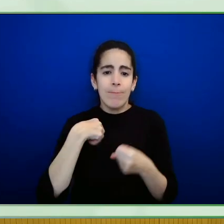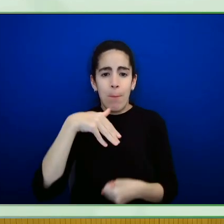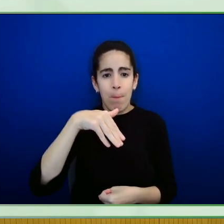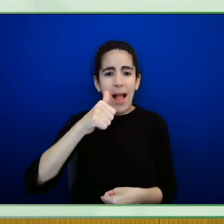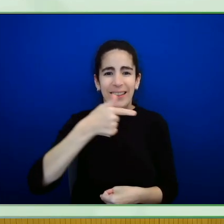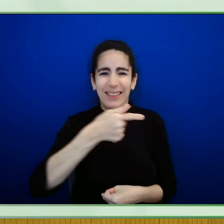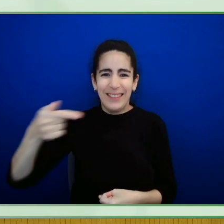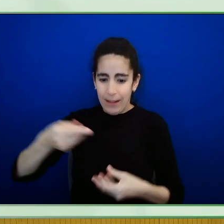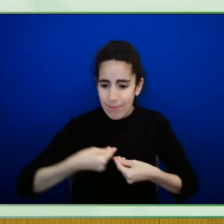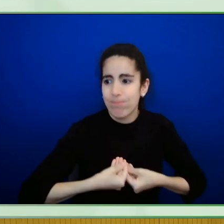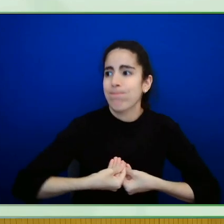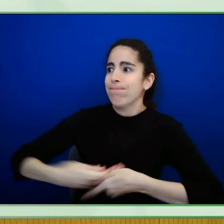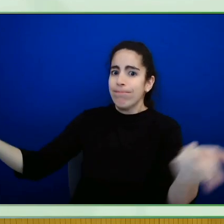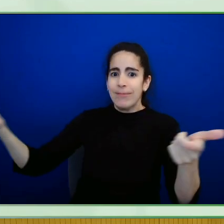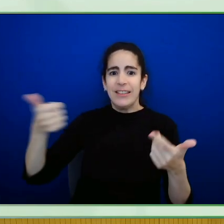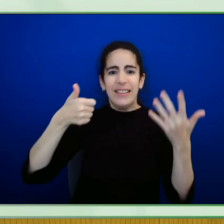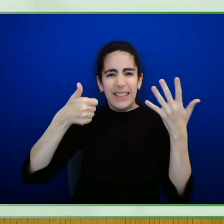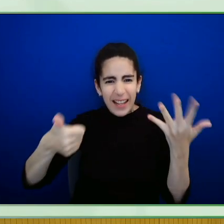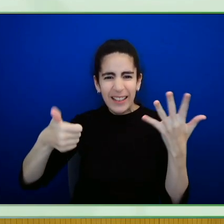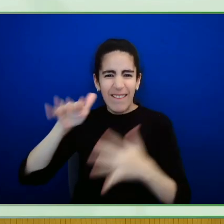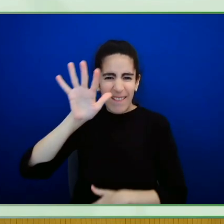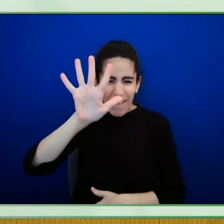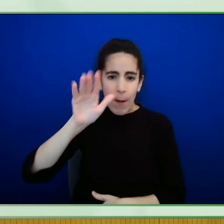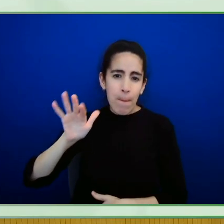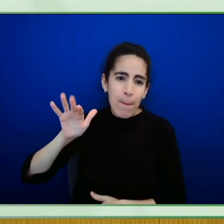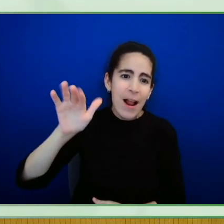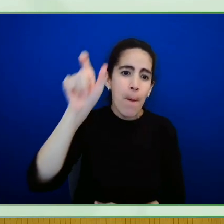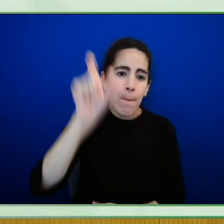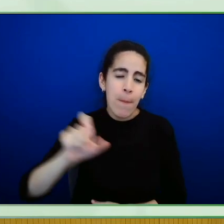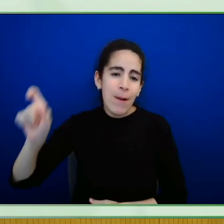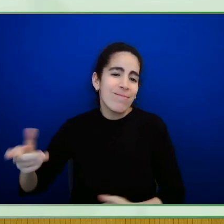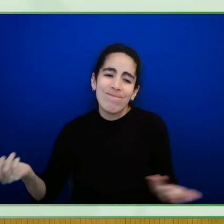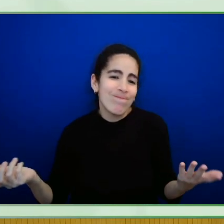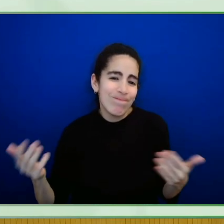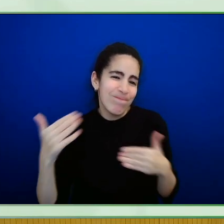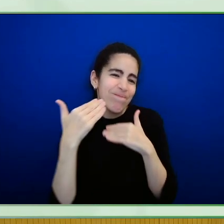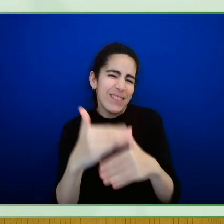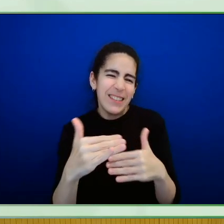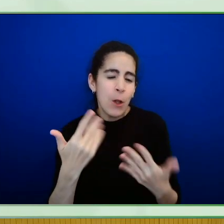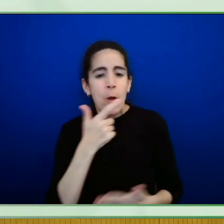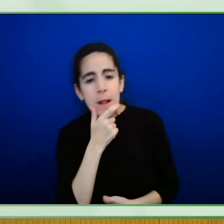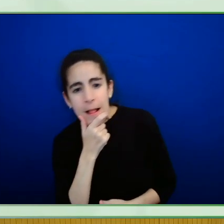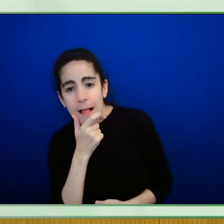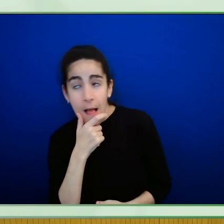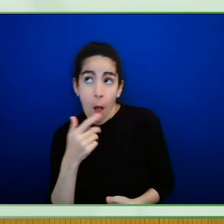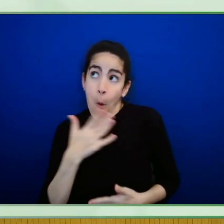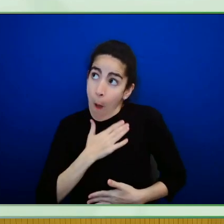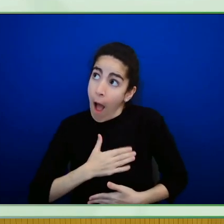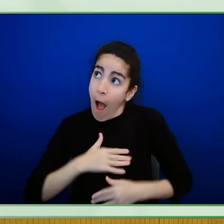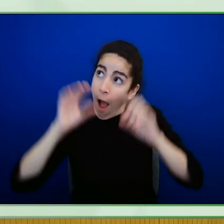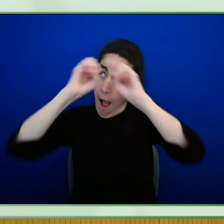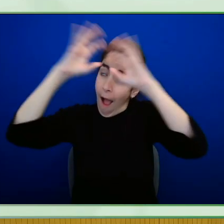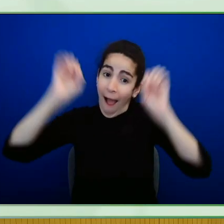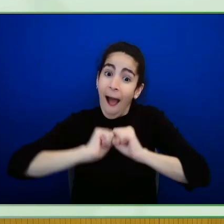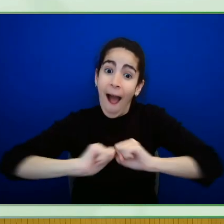world. We would love it. But we are creating a software that tries